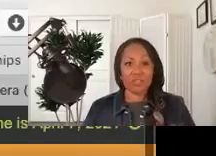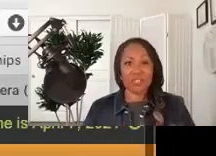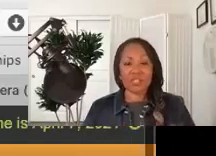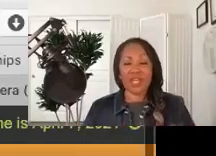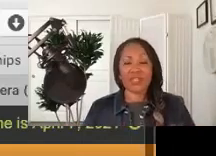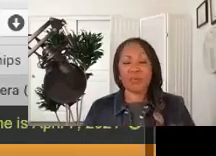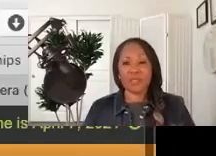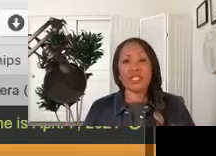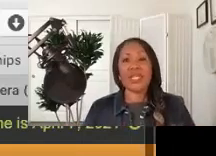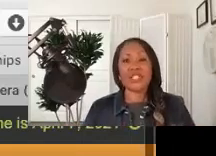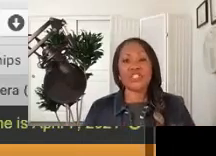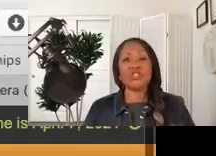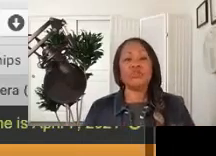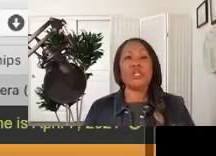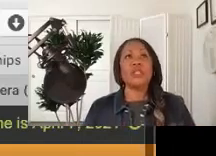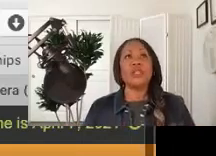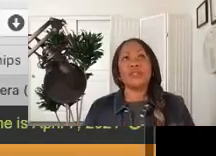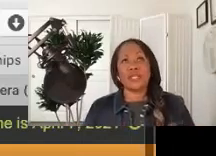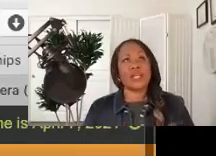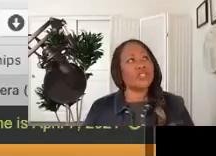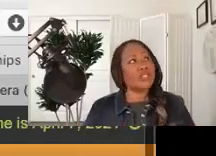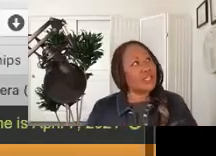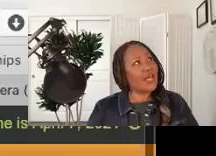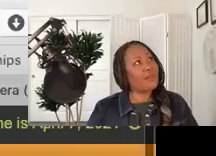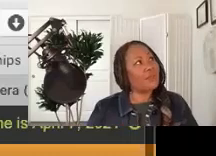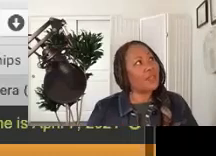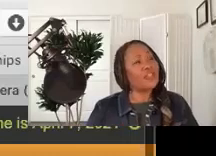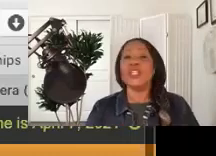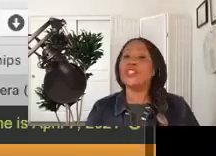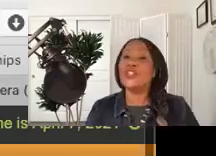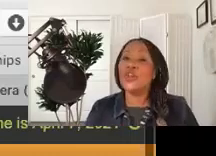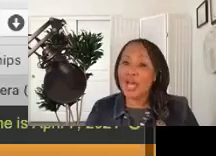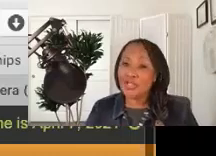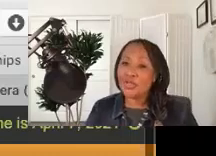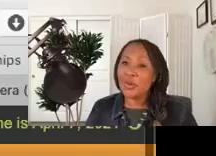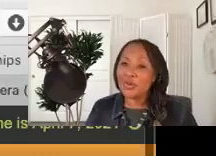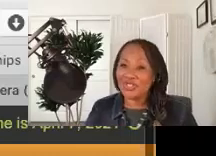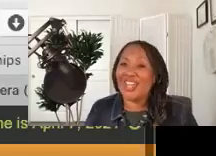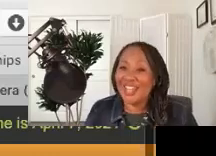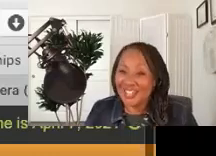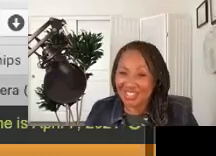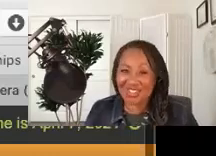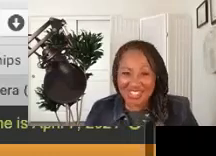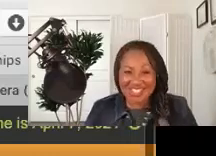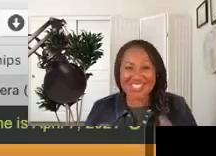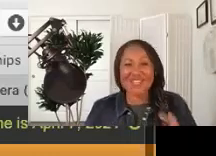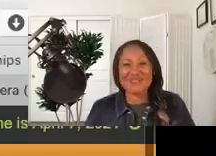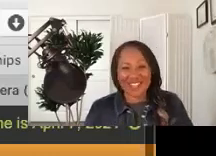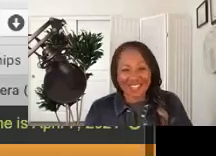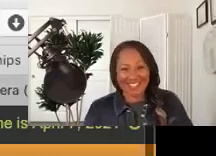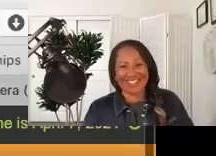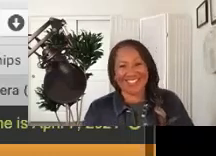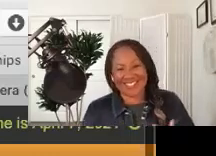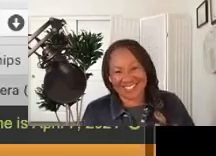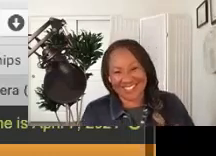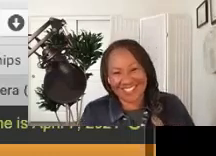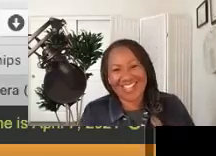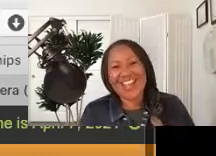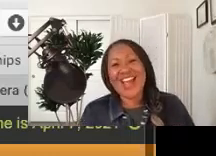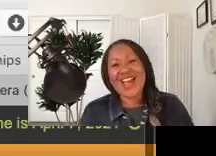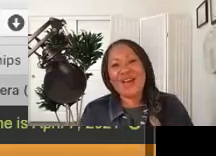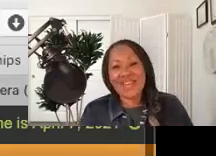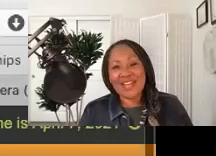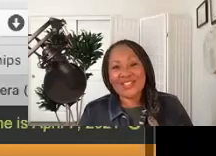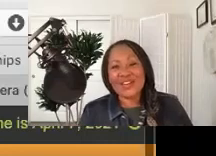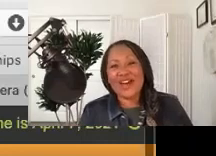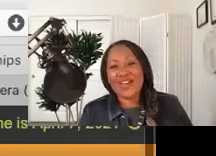Well, she doesn't like to, let me see, I shouldn't say that. She doesn't know how to do the poster yet. So she sent me